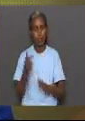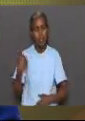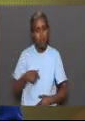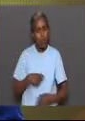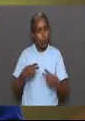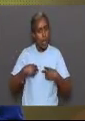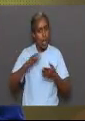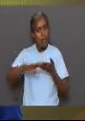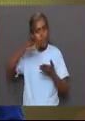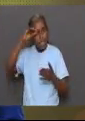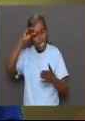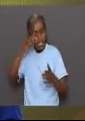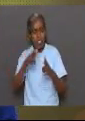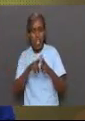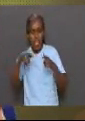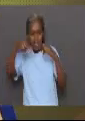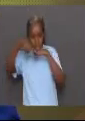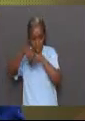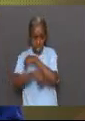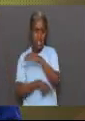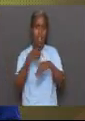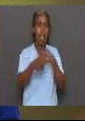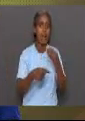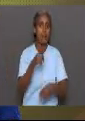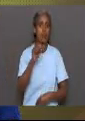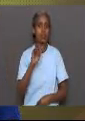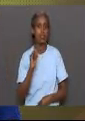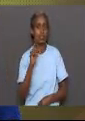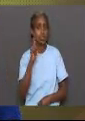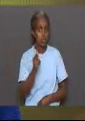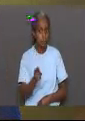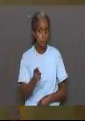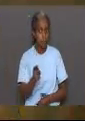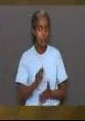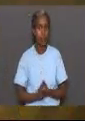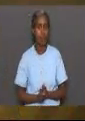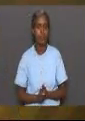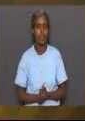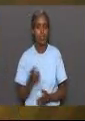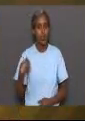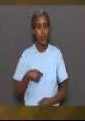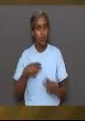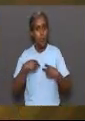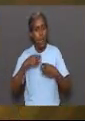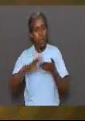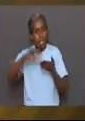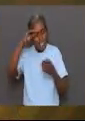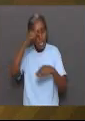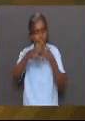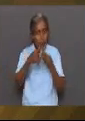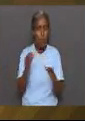we have learned a great deal about trigonometry. We have learned about